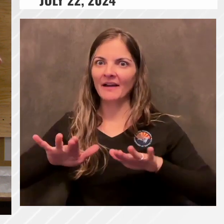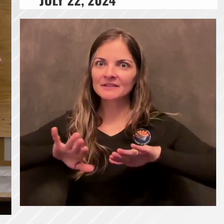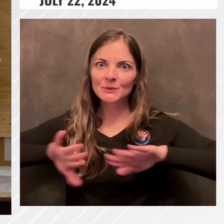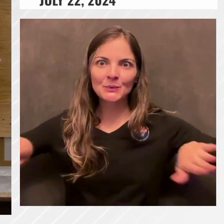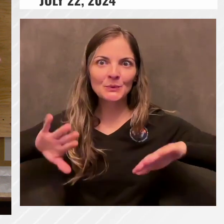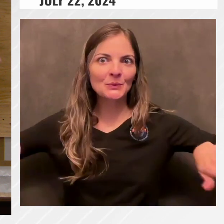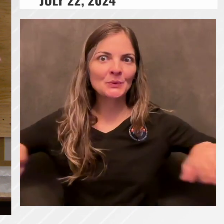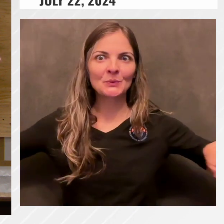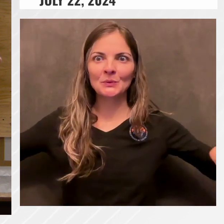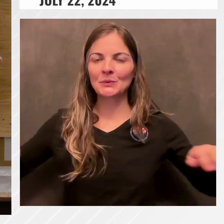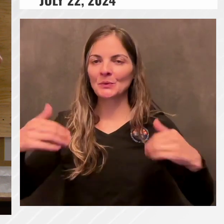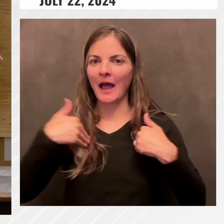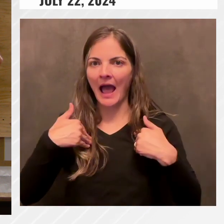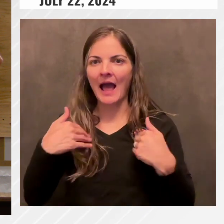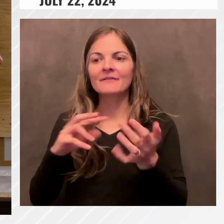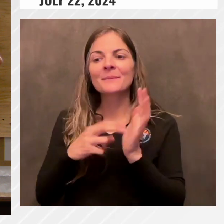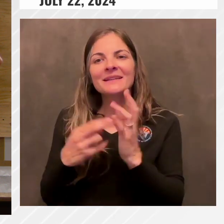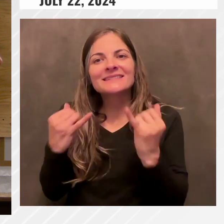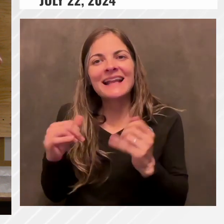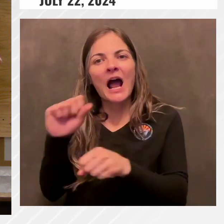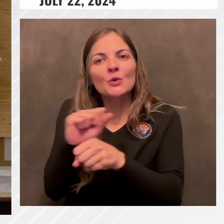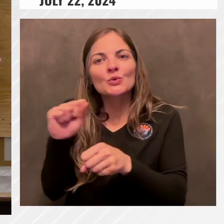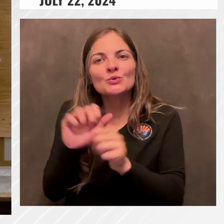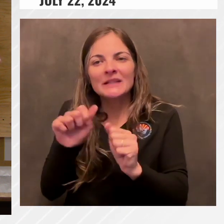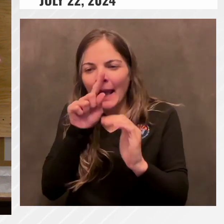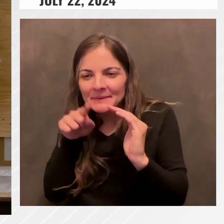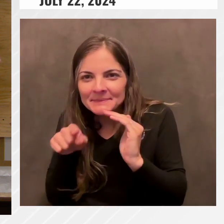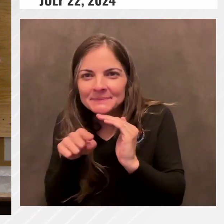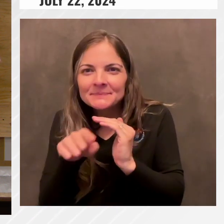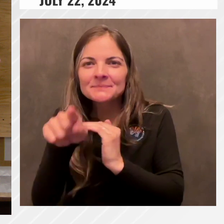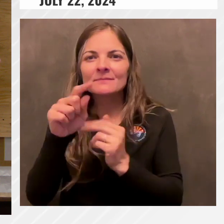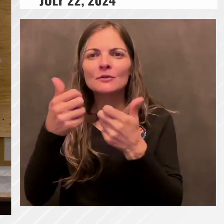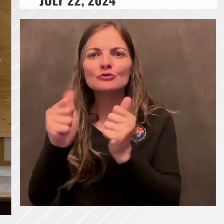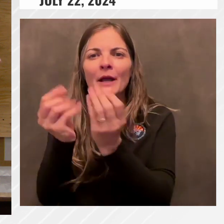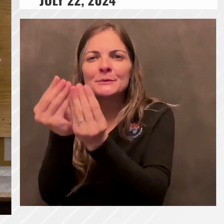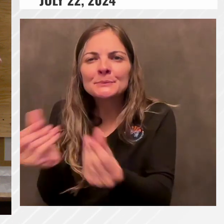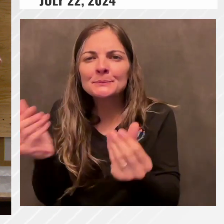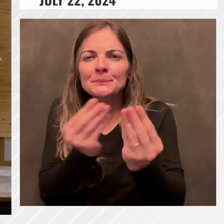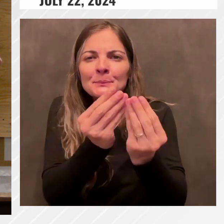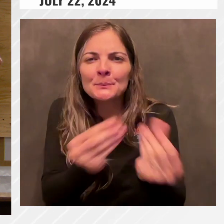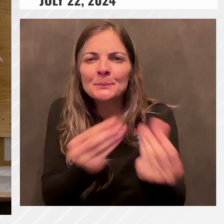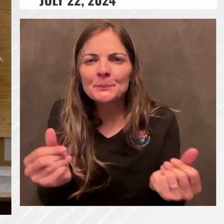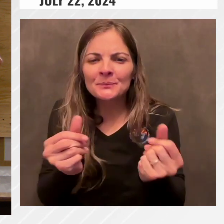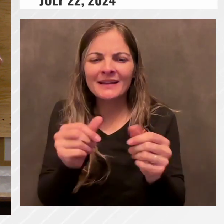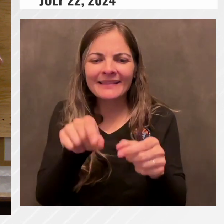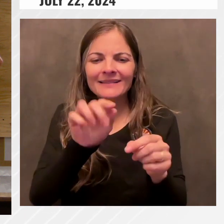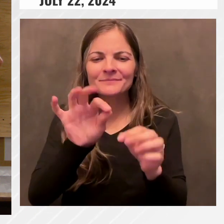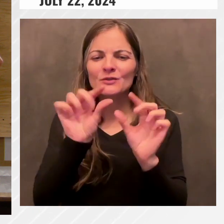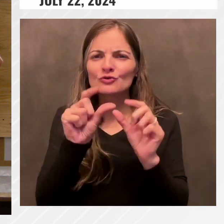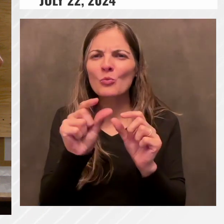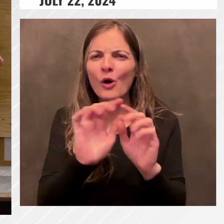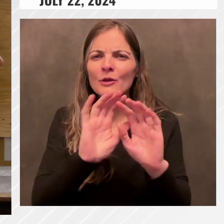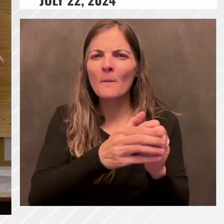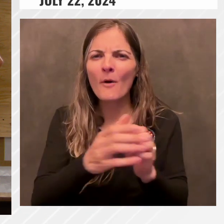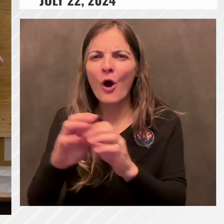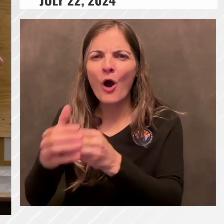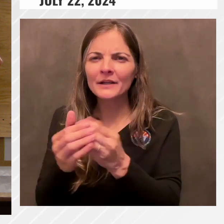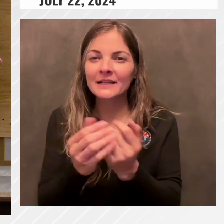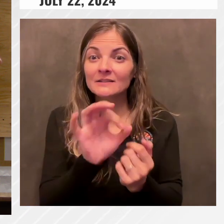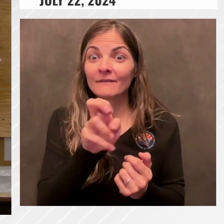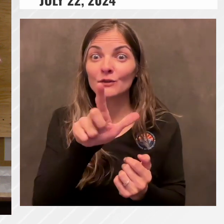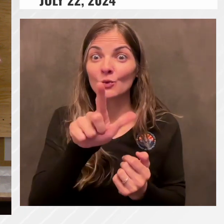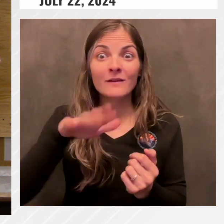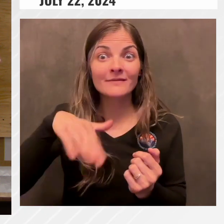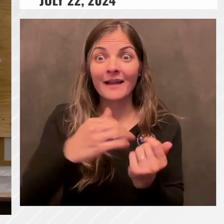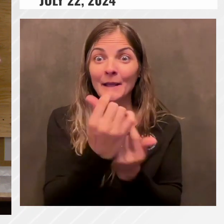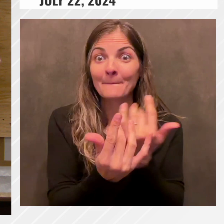to ignite little pockets of unburned fuel just to make sure that nothing can challenge our line as it comes out of Mosquito Creek. And